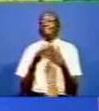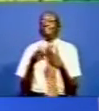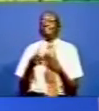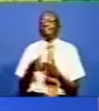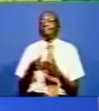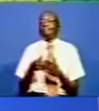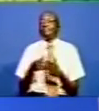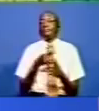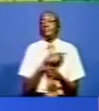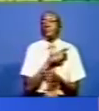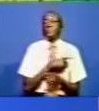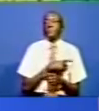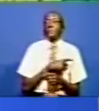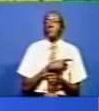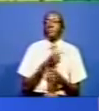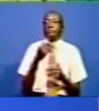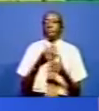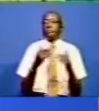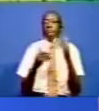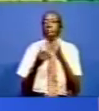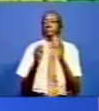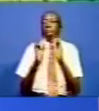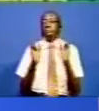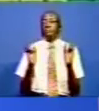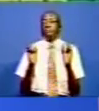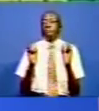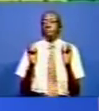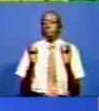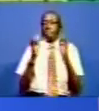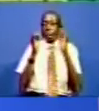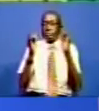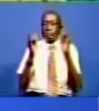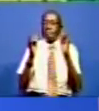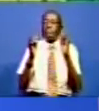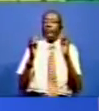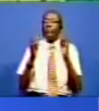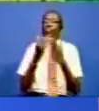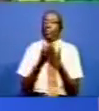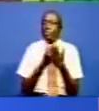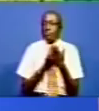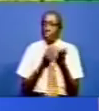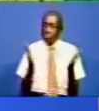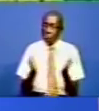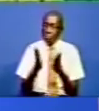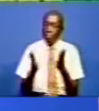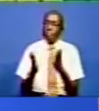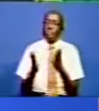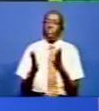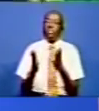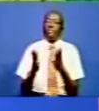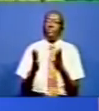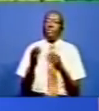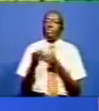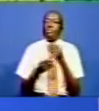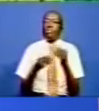to hospitals remaining unbuilt, innovative programs that would spur our economy stuck in limbo, to